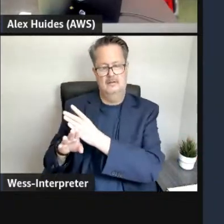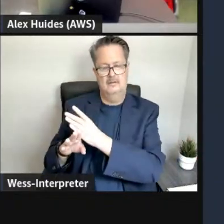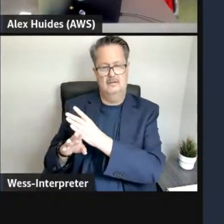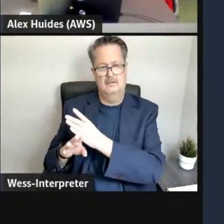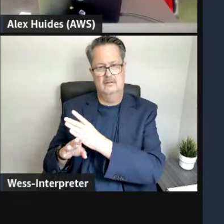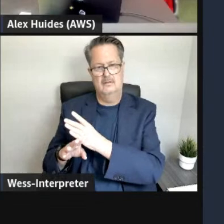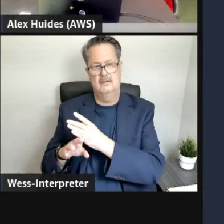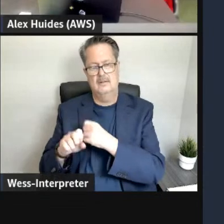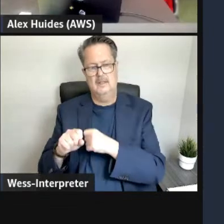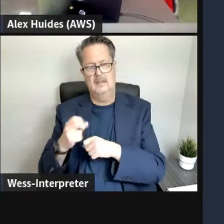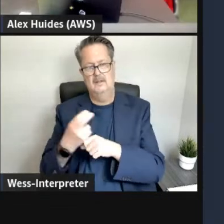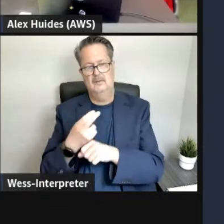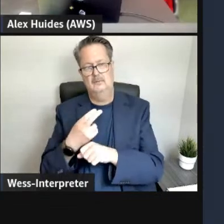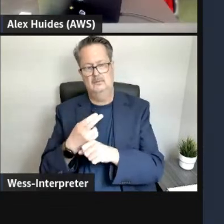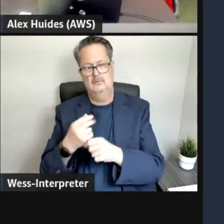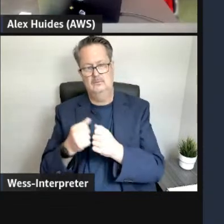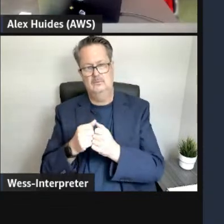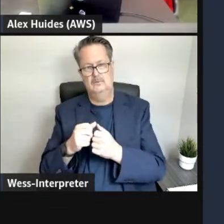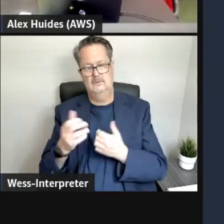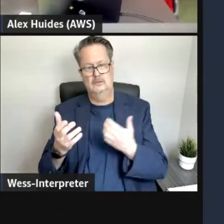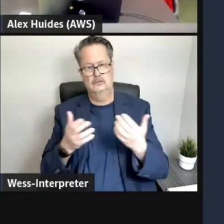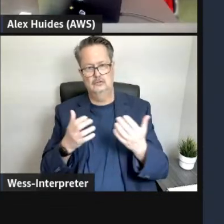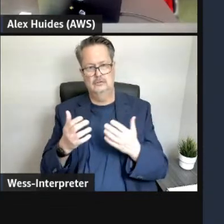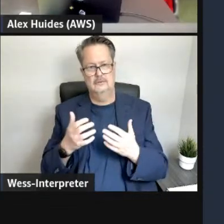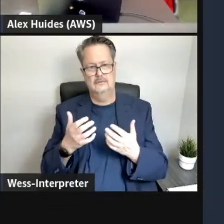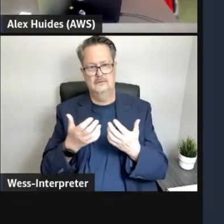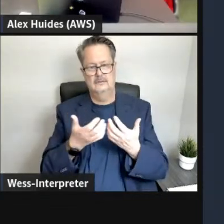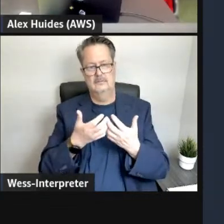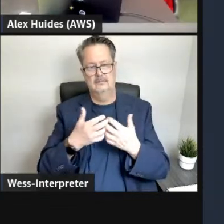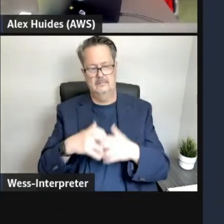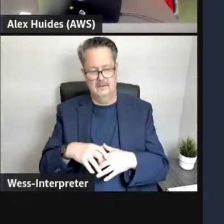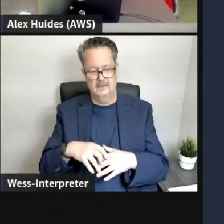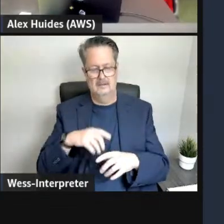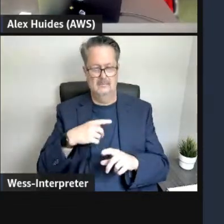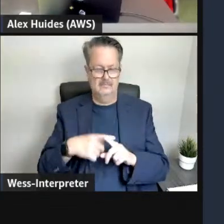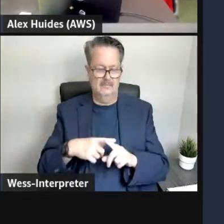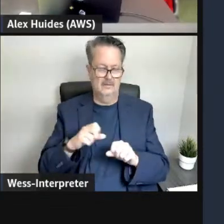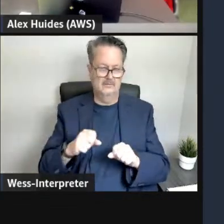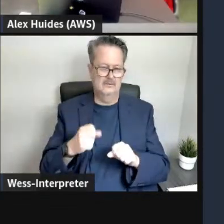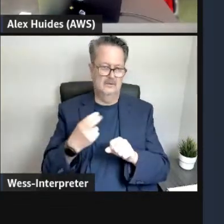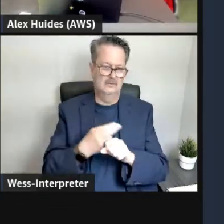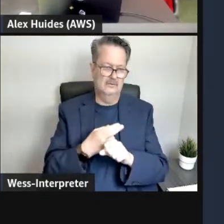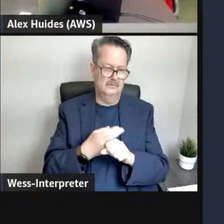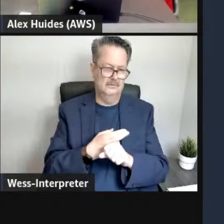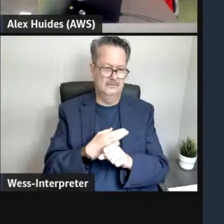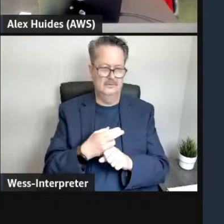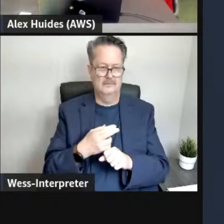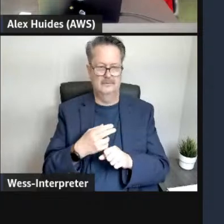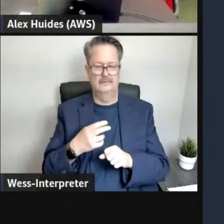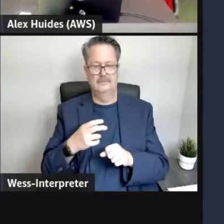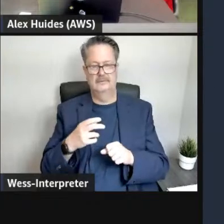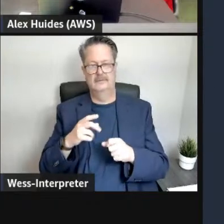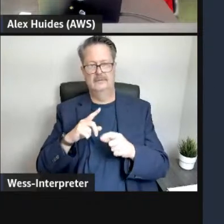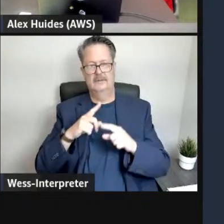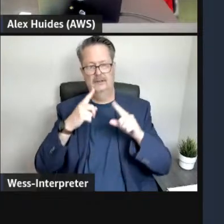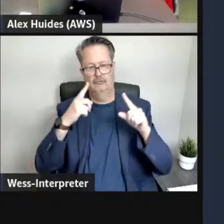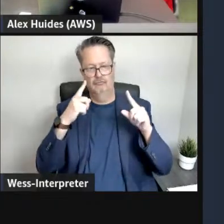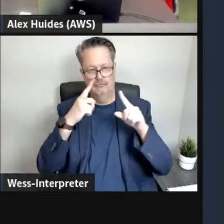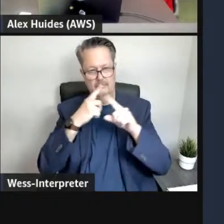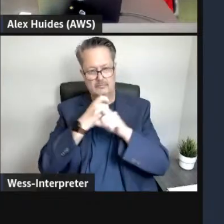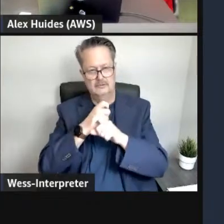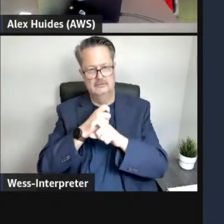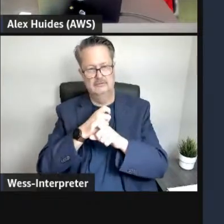can do so with a service mesh, as well as you can enforce encryption with TLS, neutral TLS,